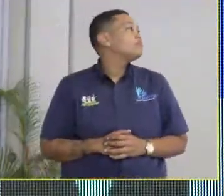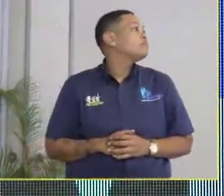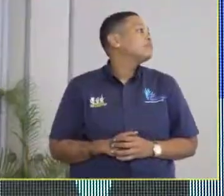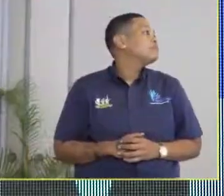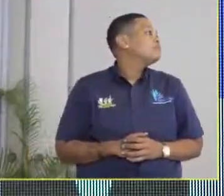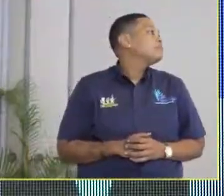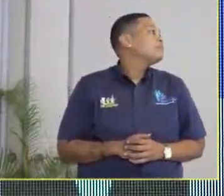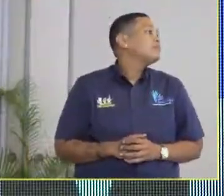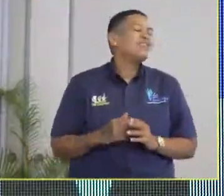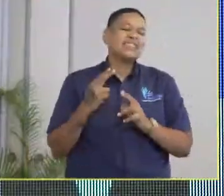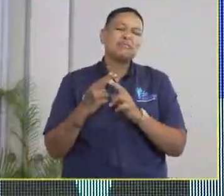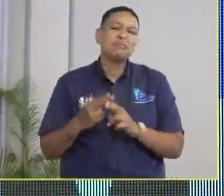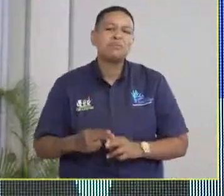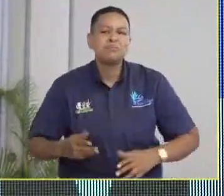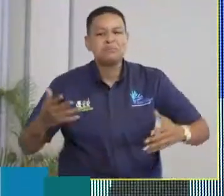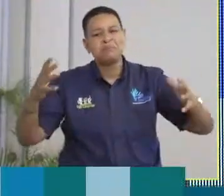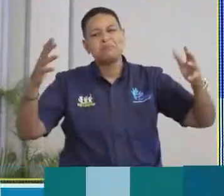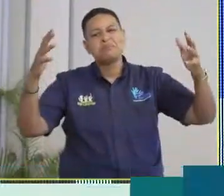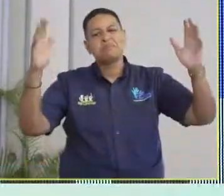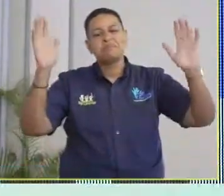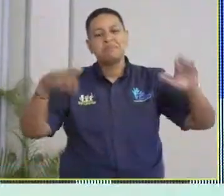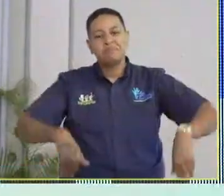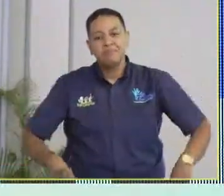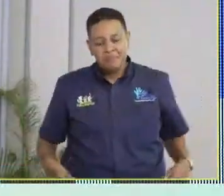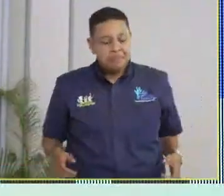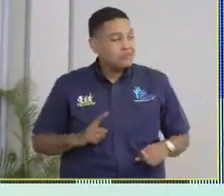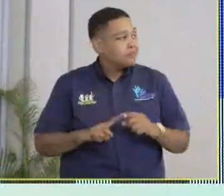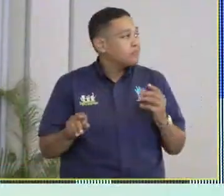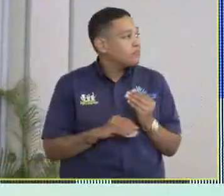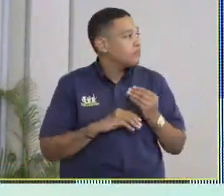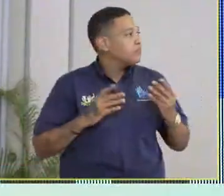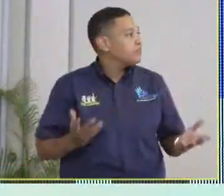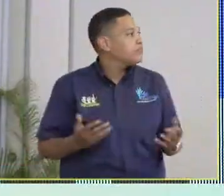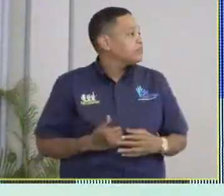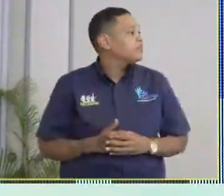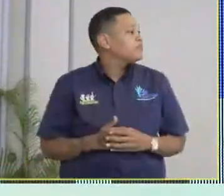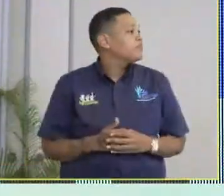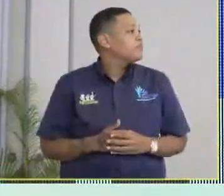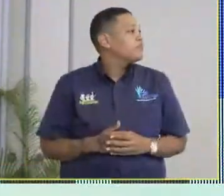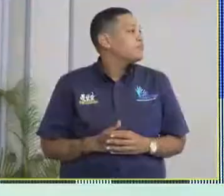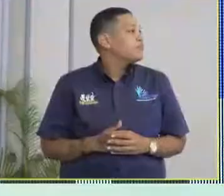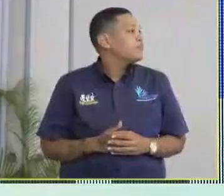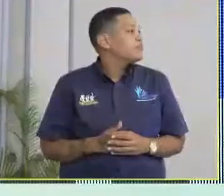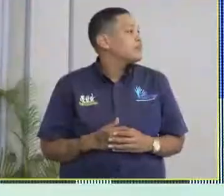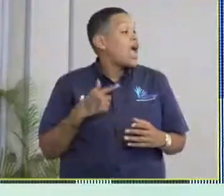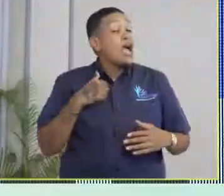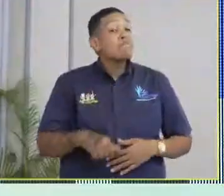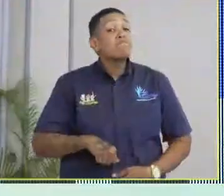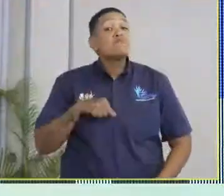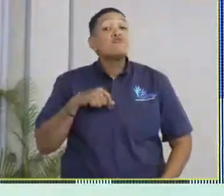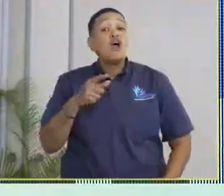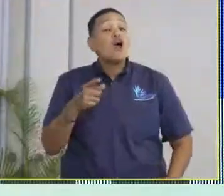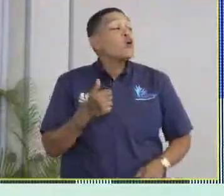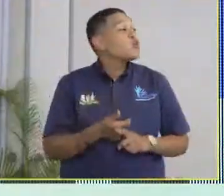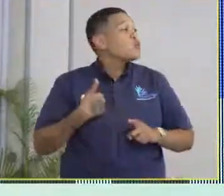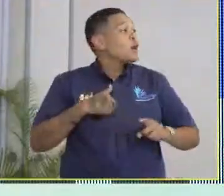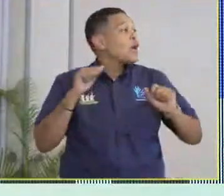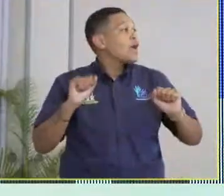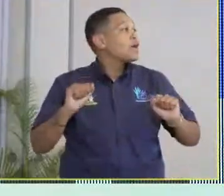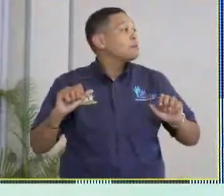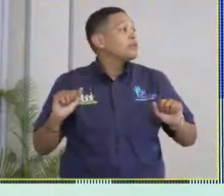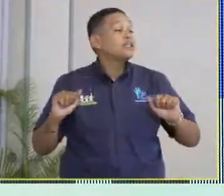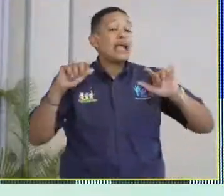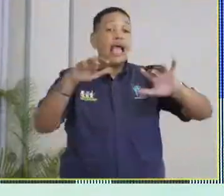The protocols observed, of course, but I'm so proud that we were able to